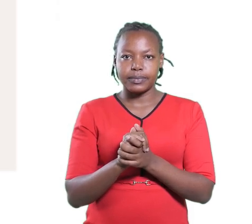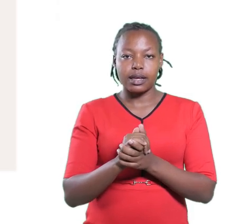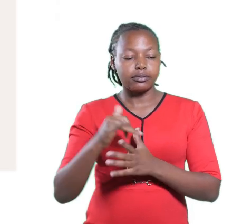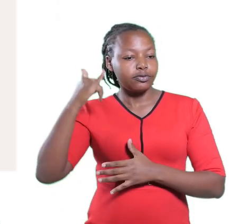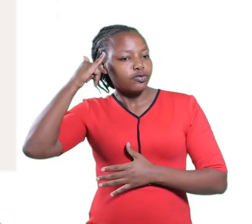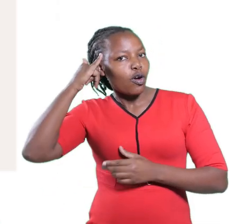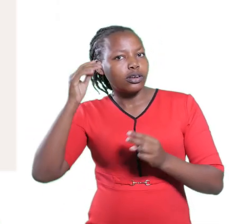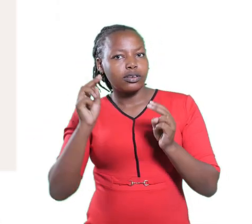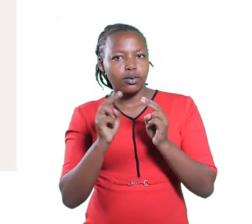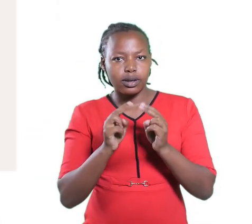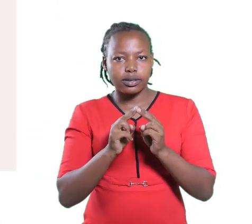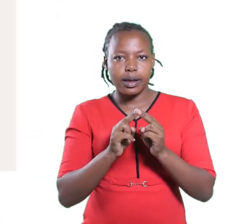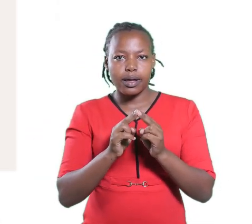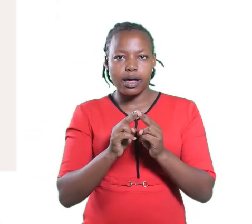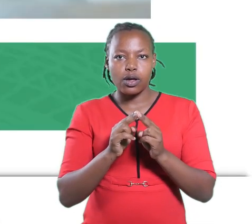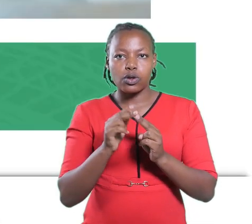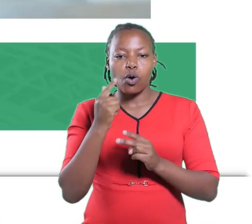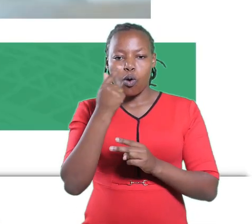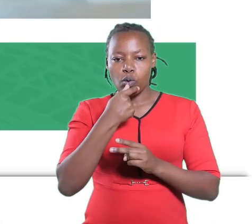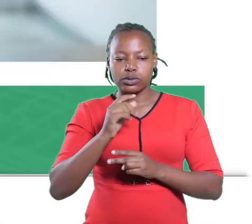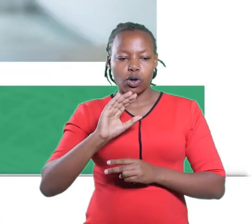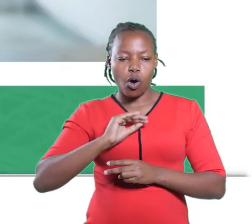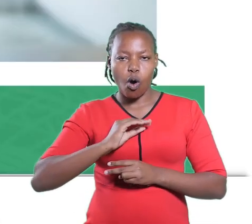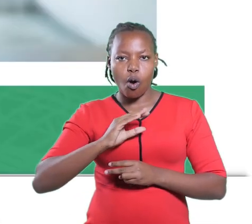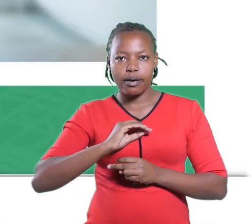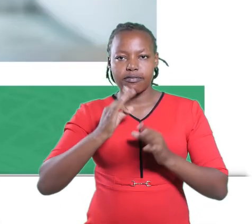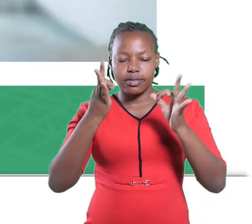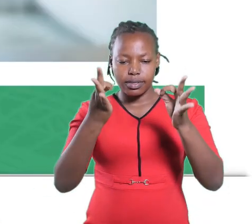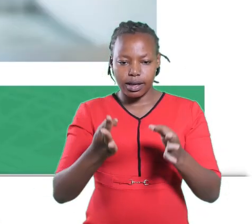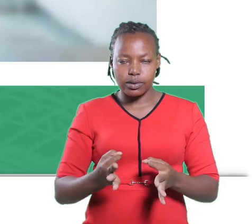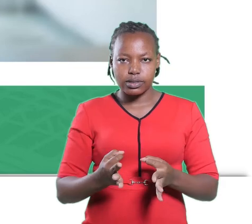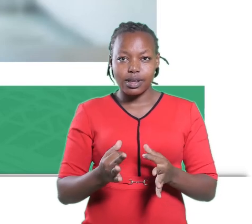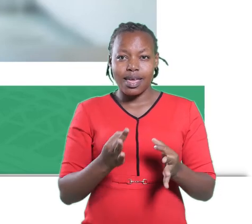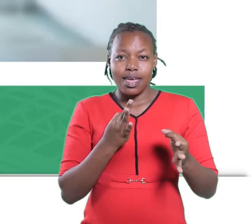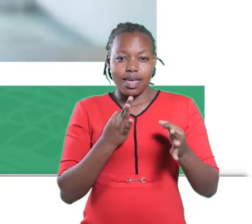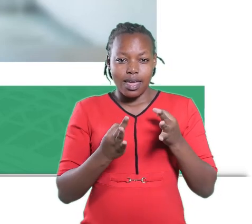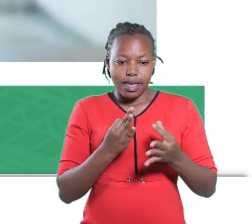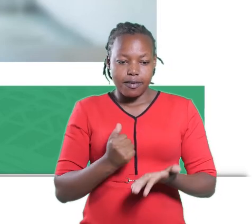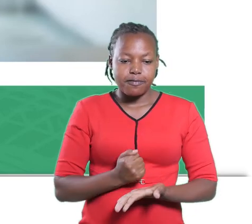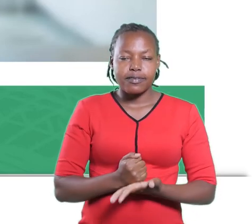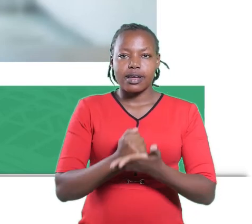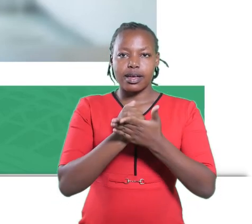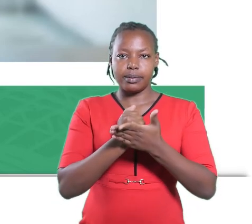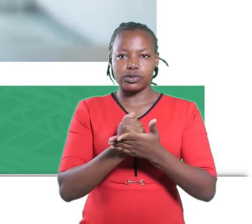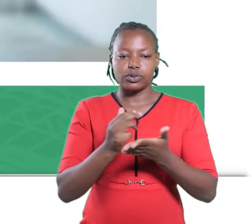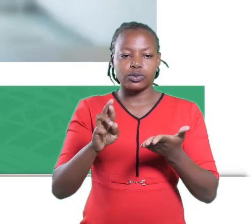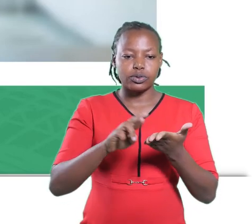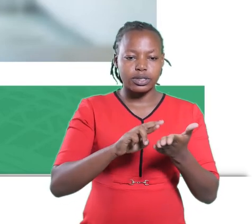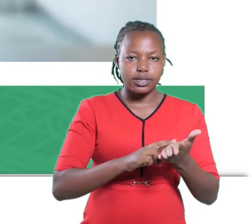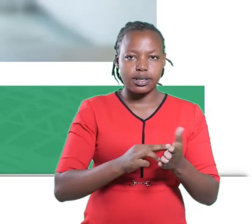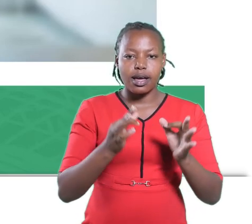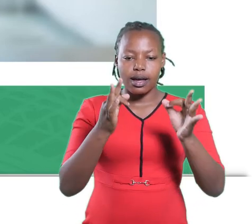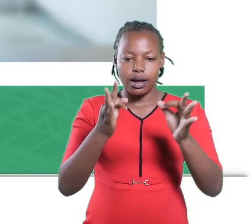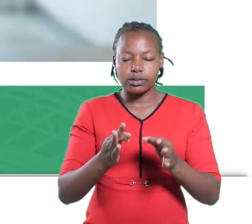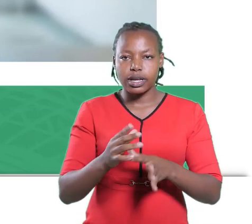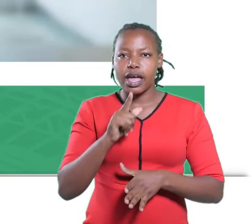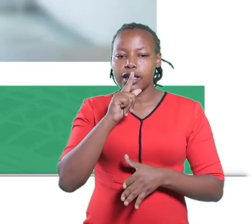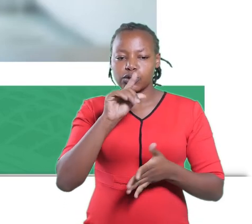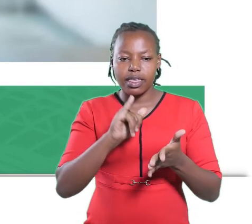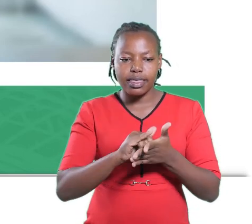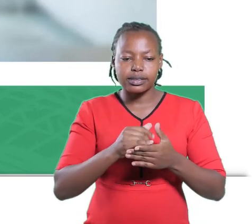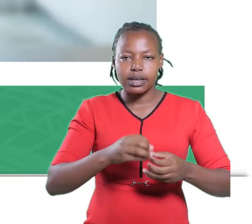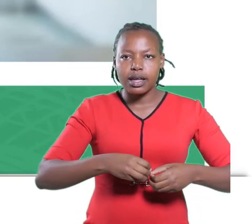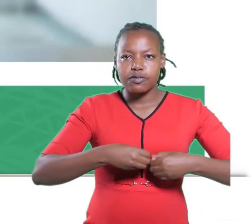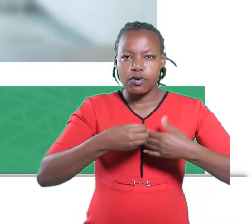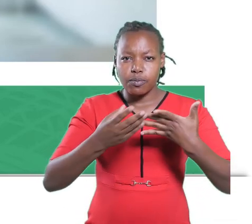mobile number, belong to the owner of the account. If assisted to register an account, ensure the information